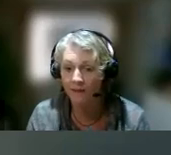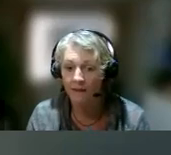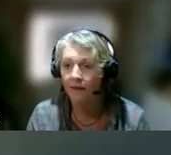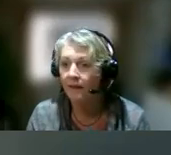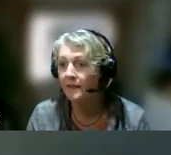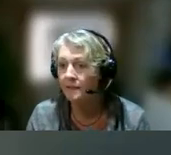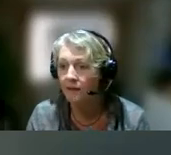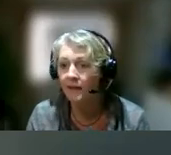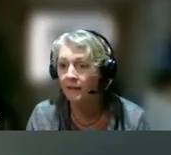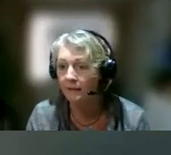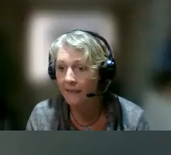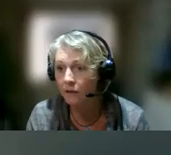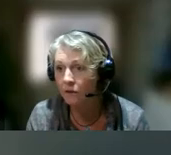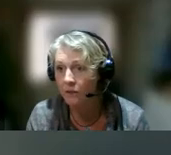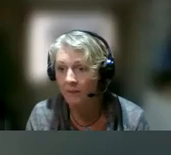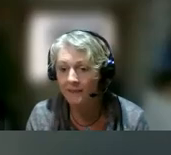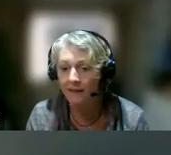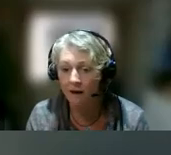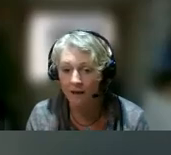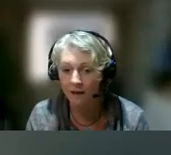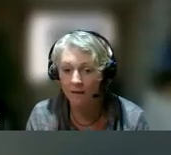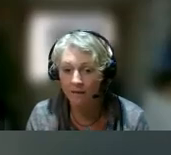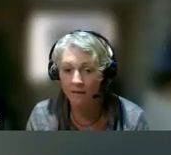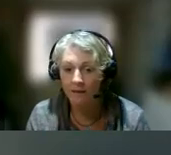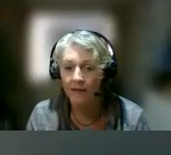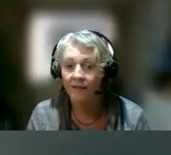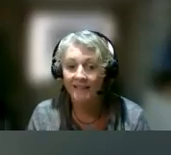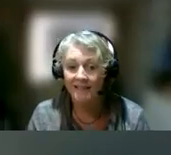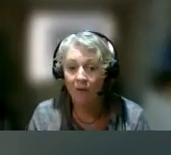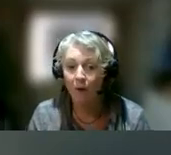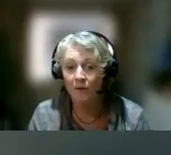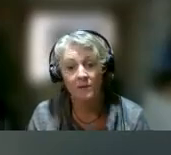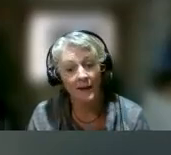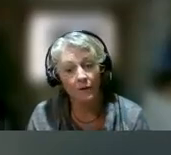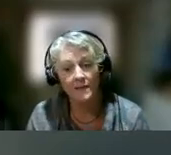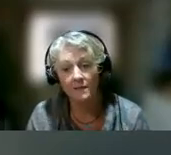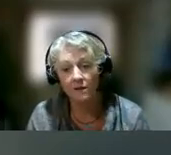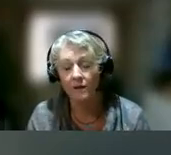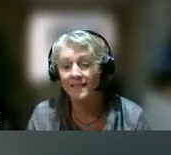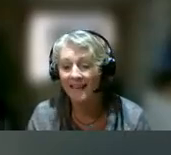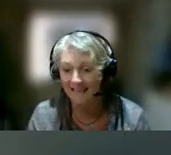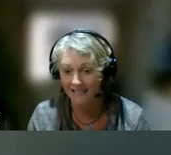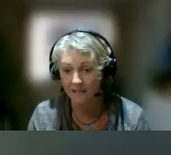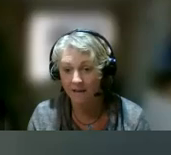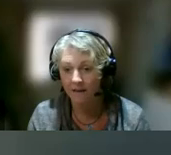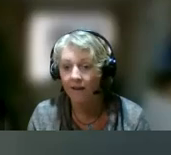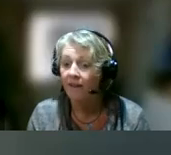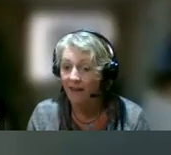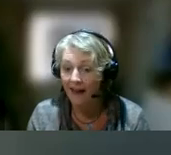point. It is not illegal to be psychotic. That's how most of my crisis calls